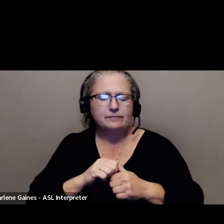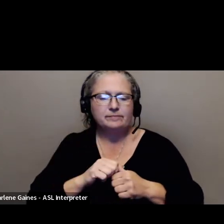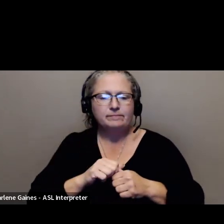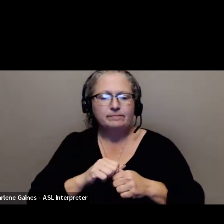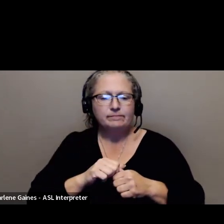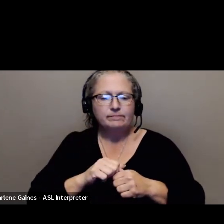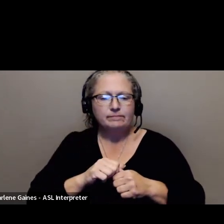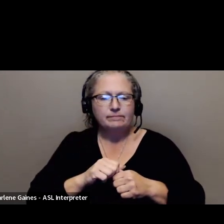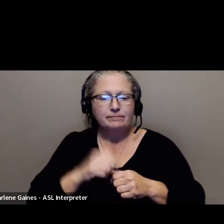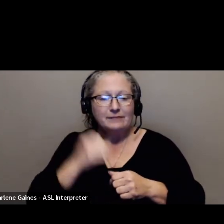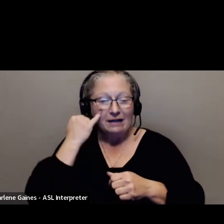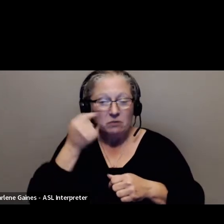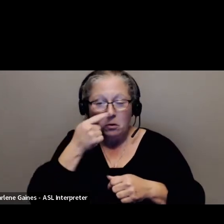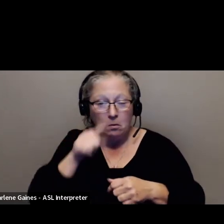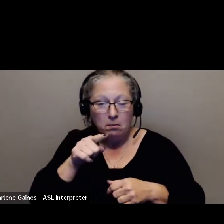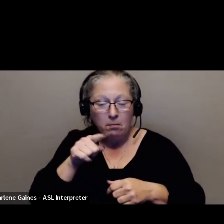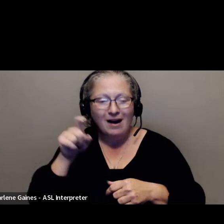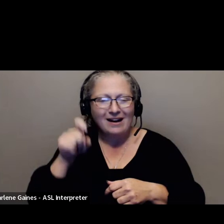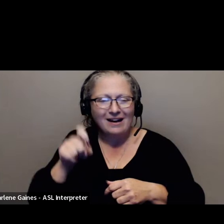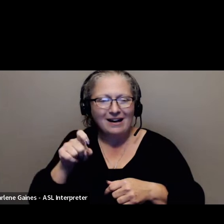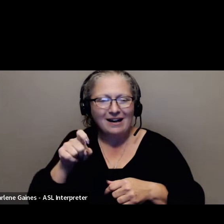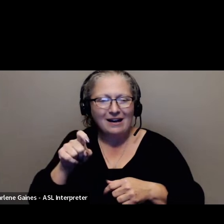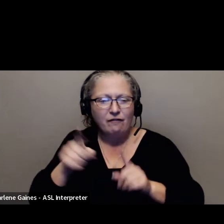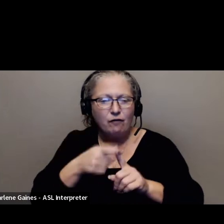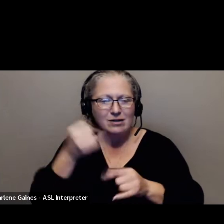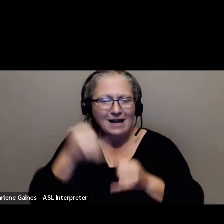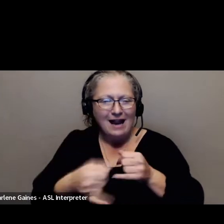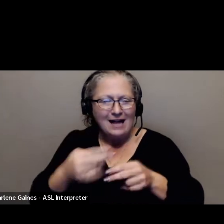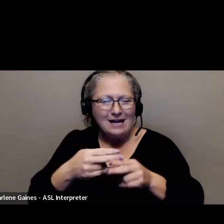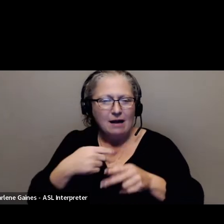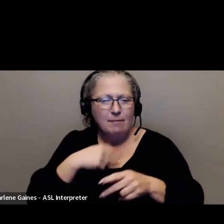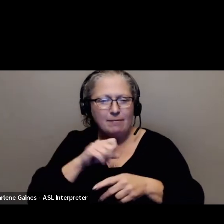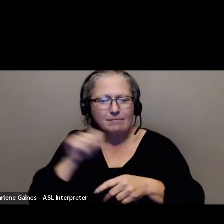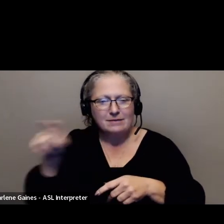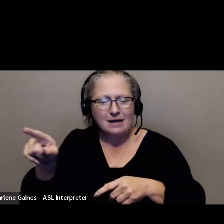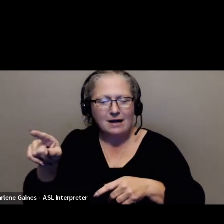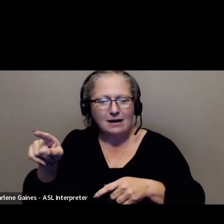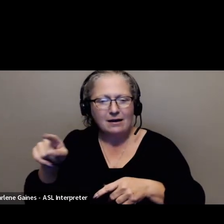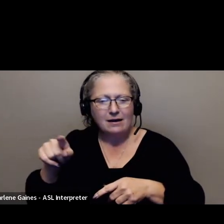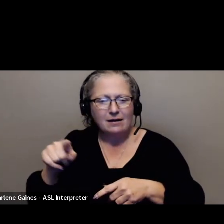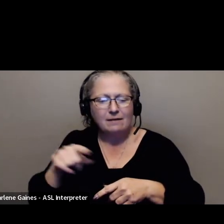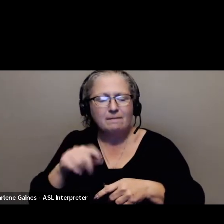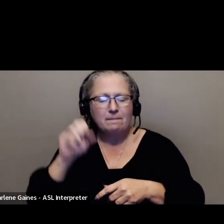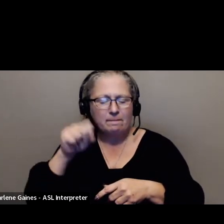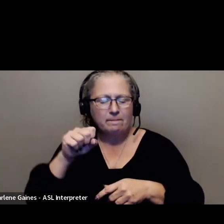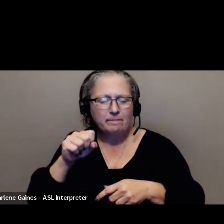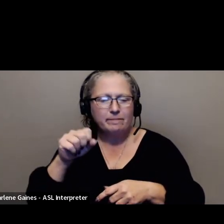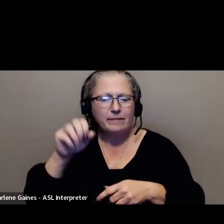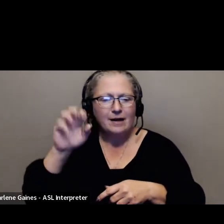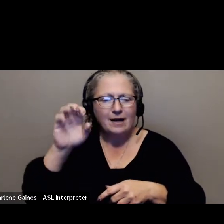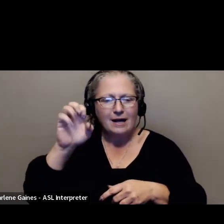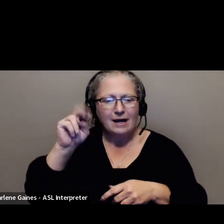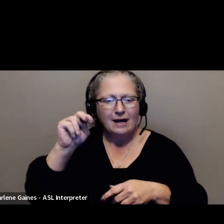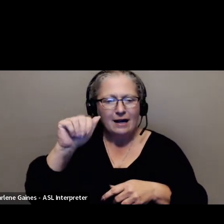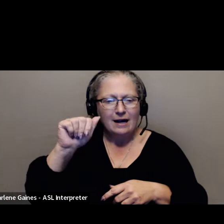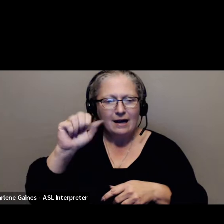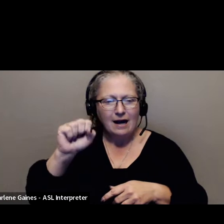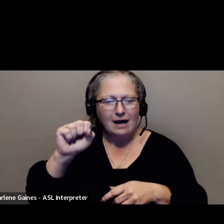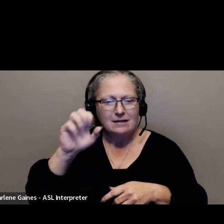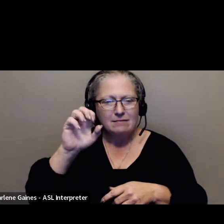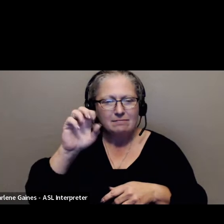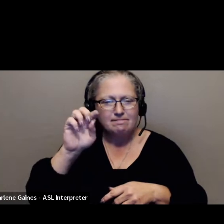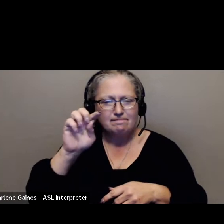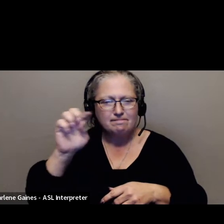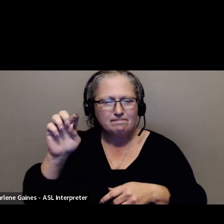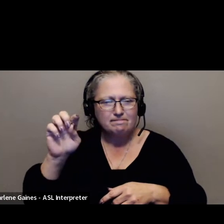You know what? If you don't mind, we need a first and last name, so I'm going to send it back for. Sure. My name is Inas El-Mashni. Thank